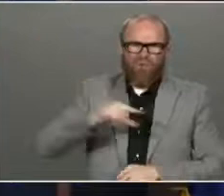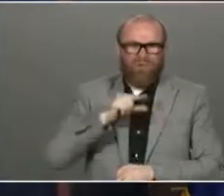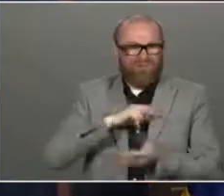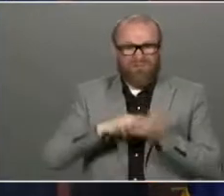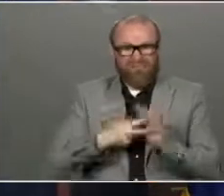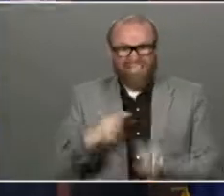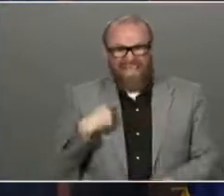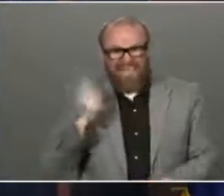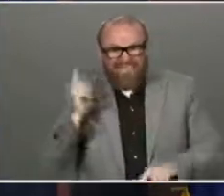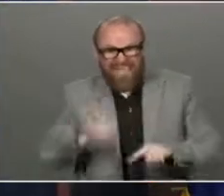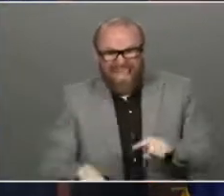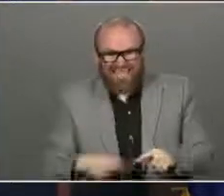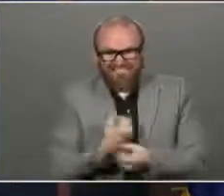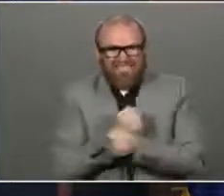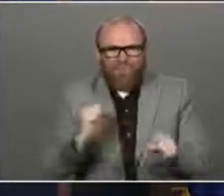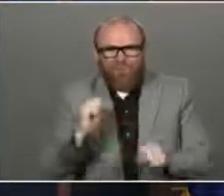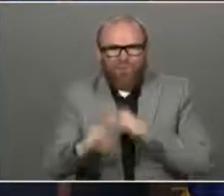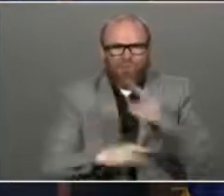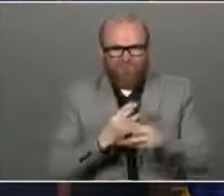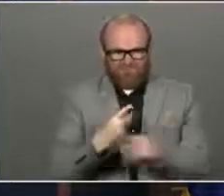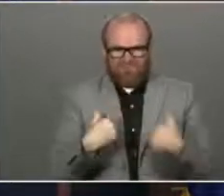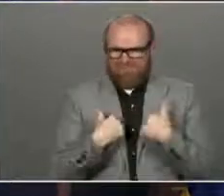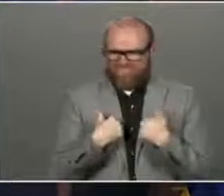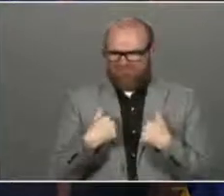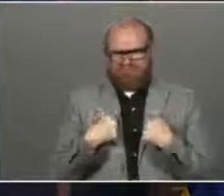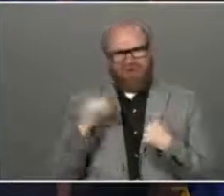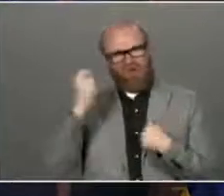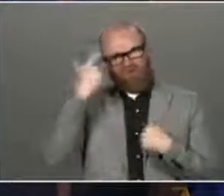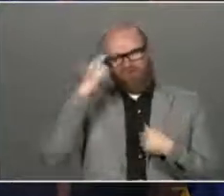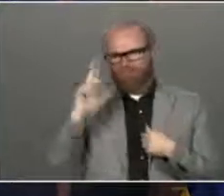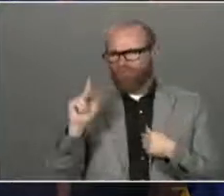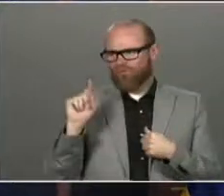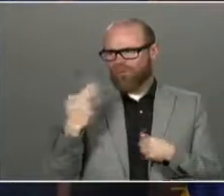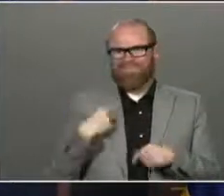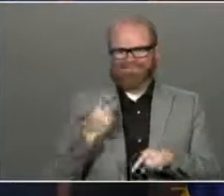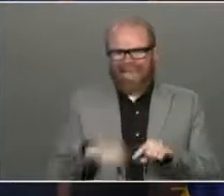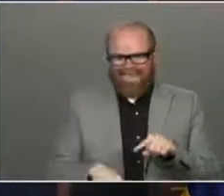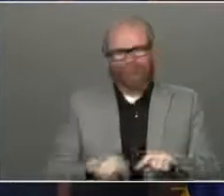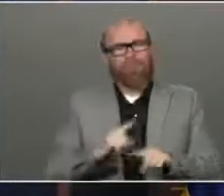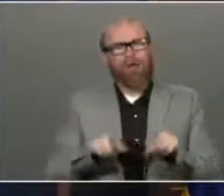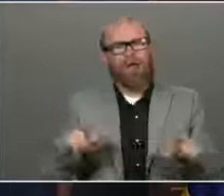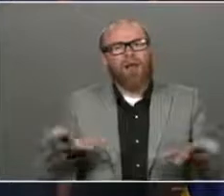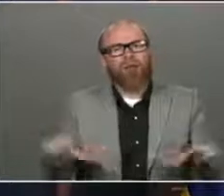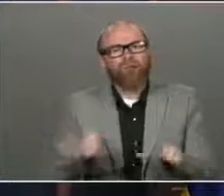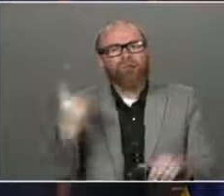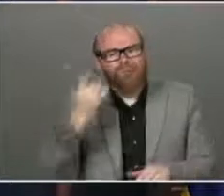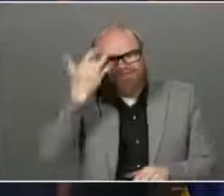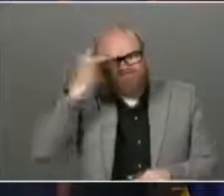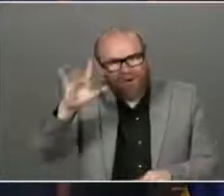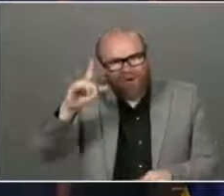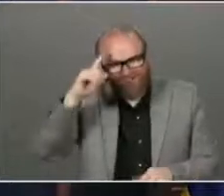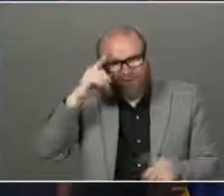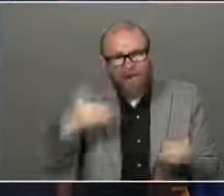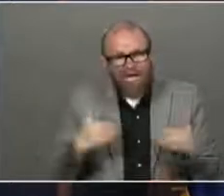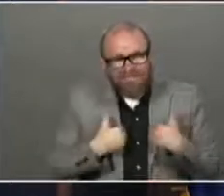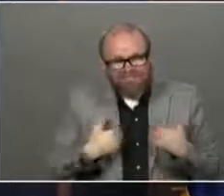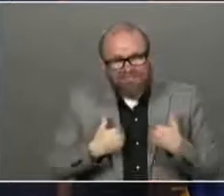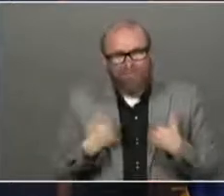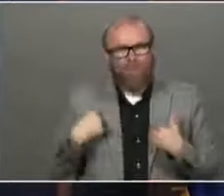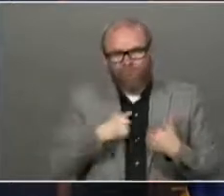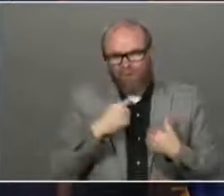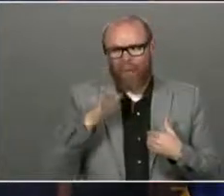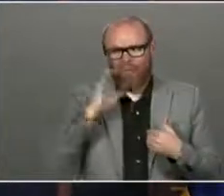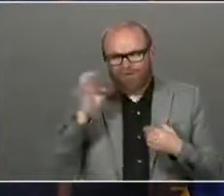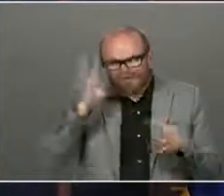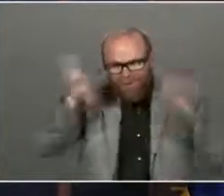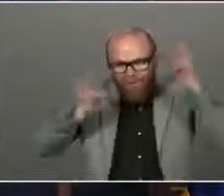incredible inflation. My decision right now is let's do the smart thing right now while we are also innovating our way out of